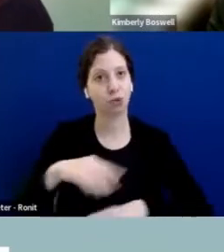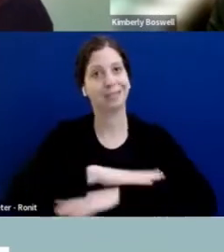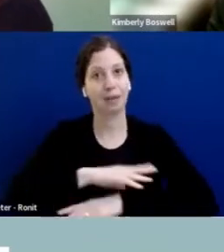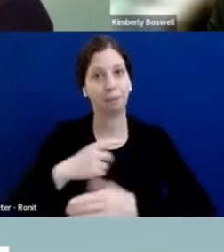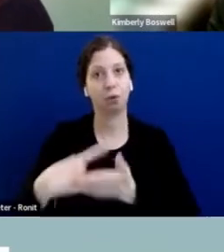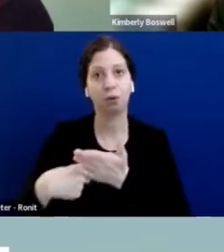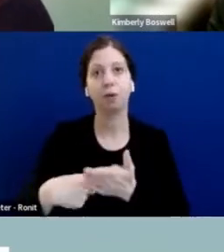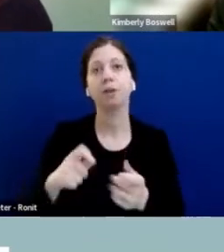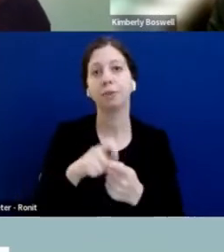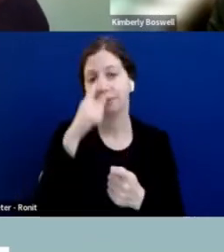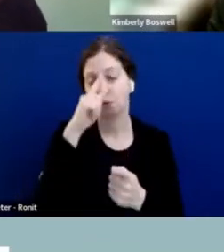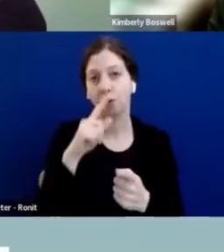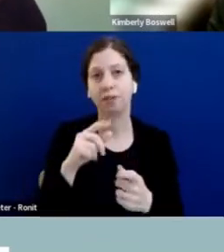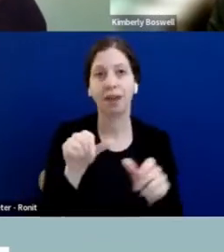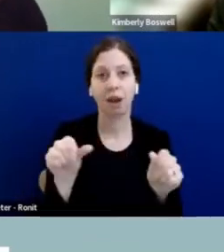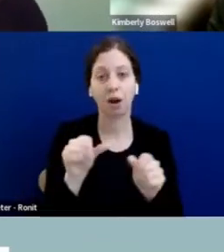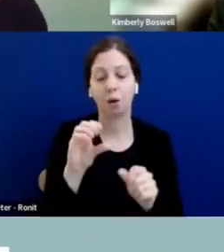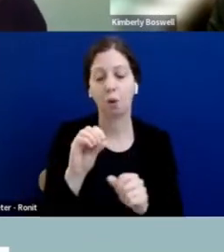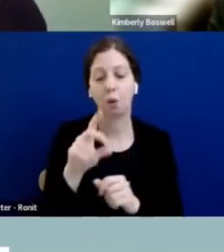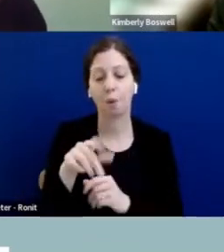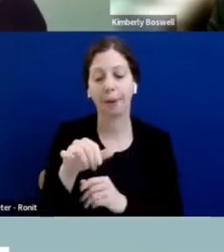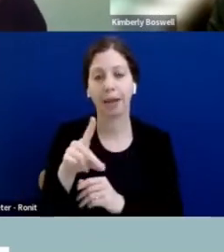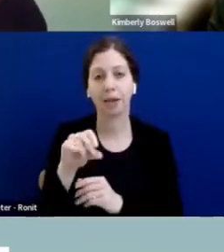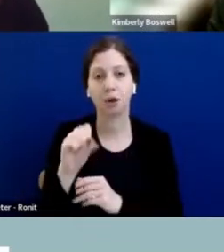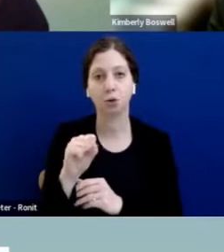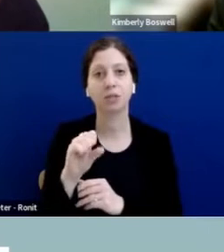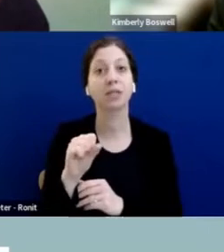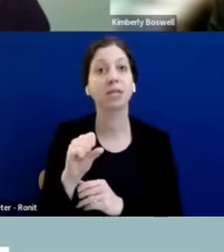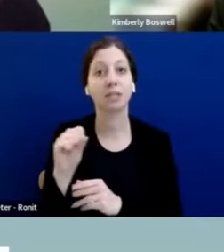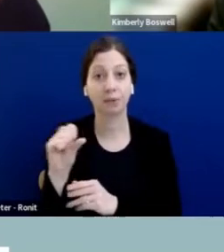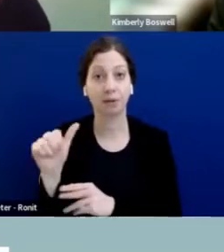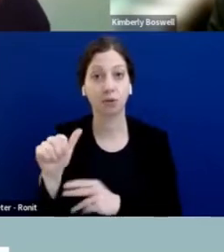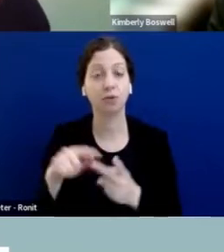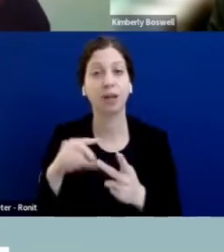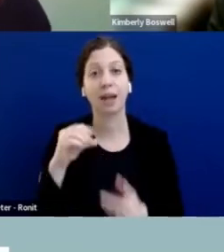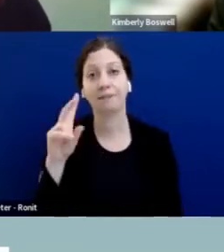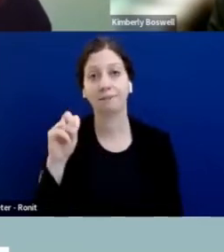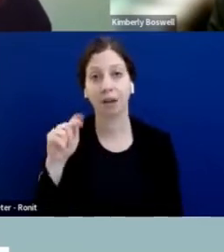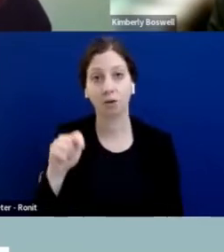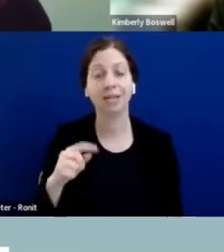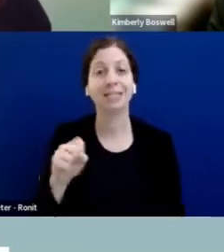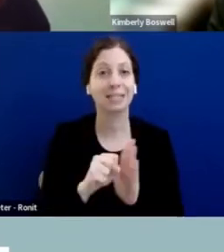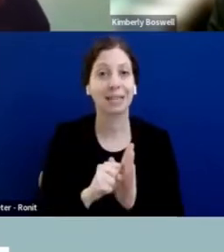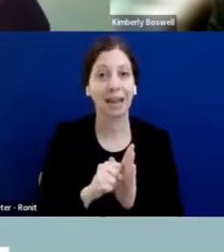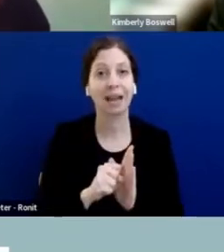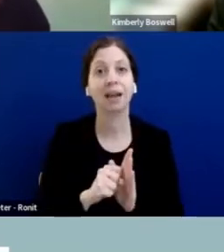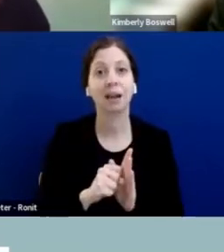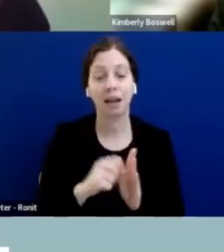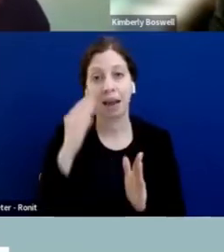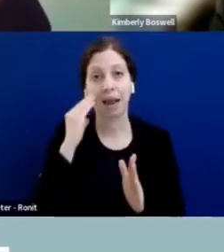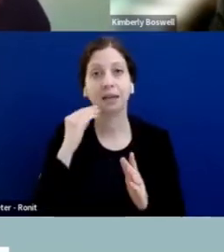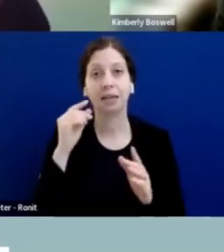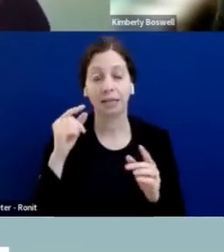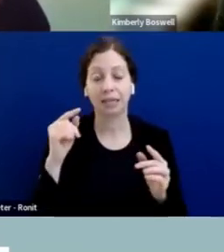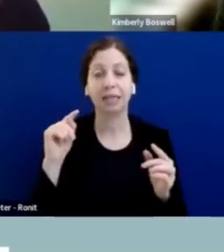areas of opioids, substance use, and veterans. The state head injury coordinator, myself, was invited to